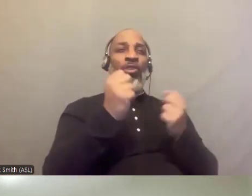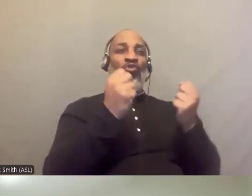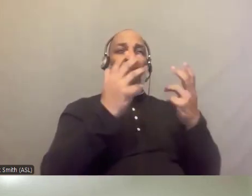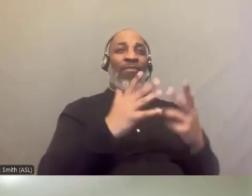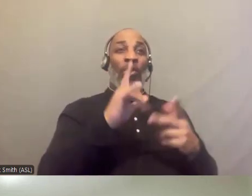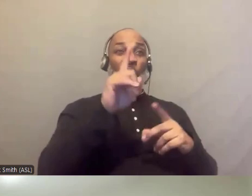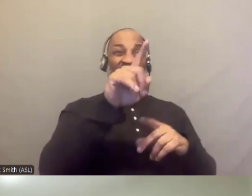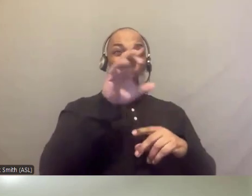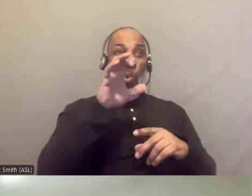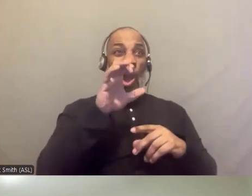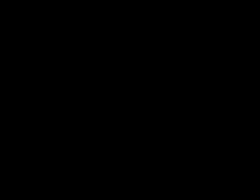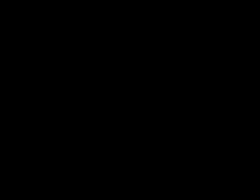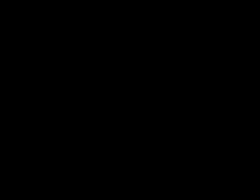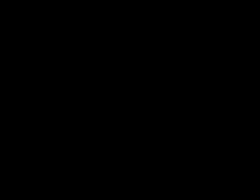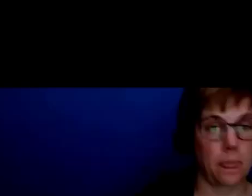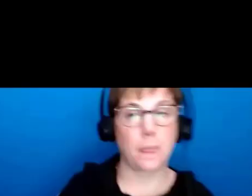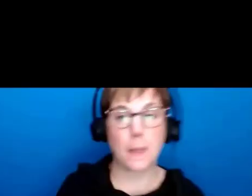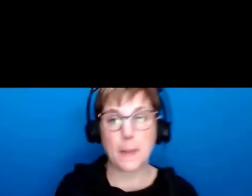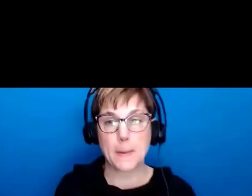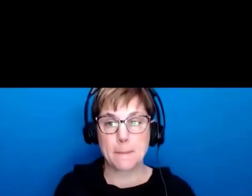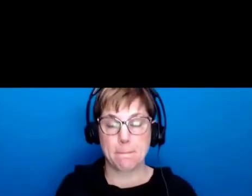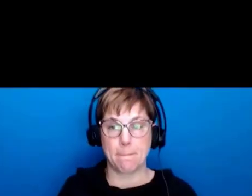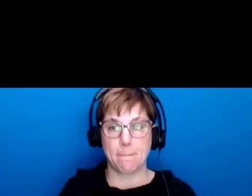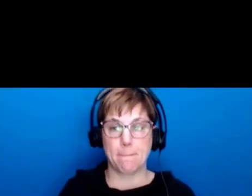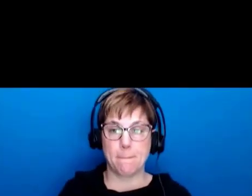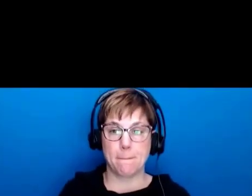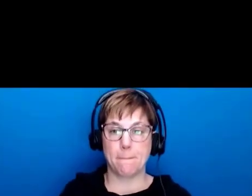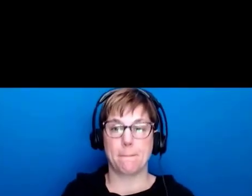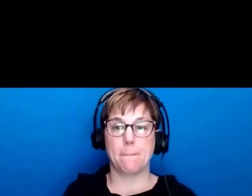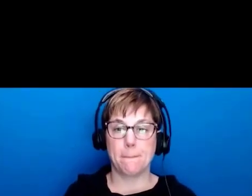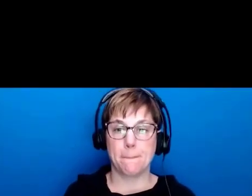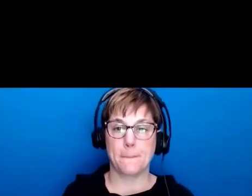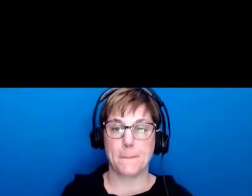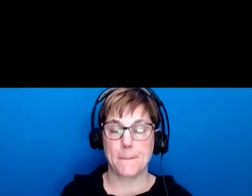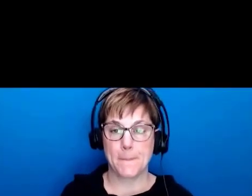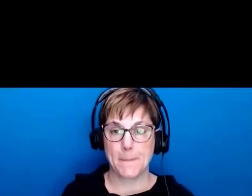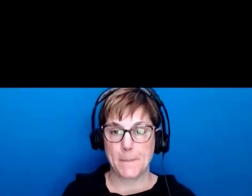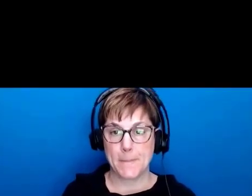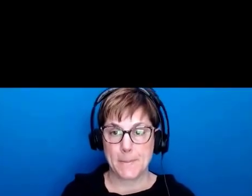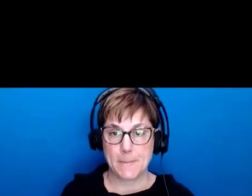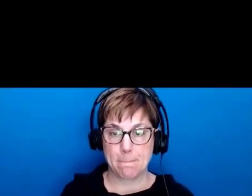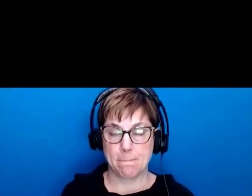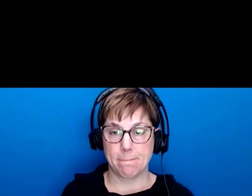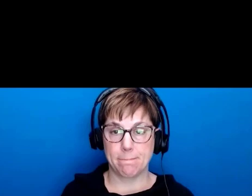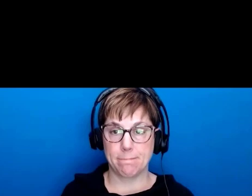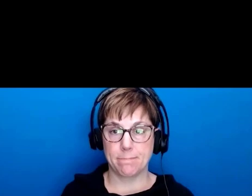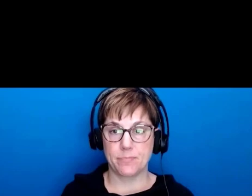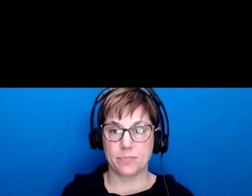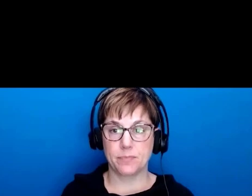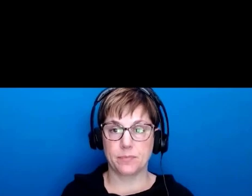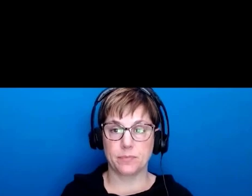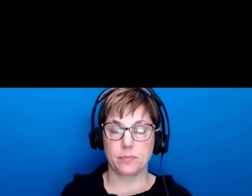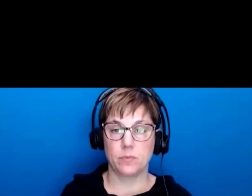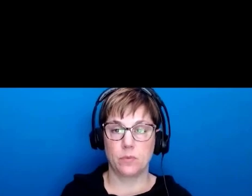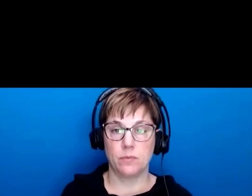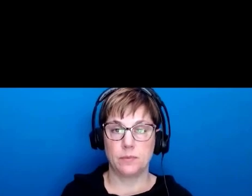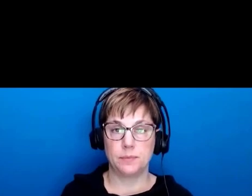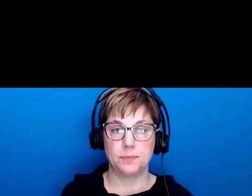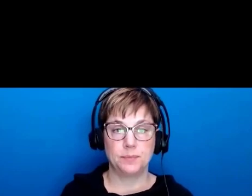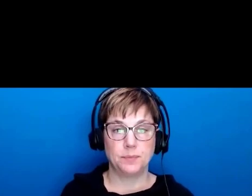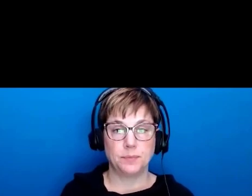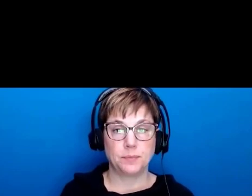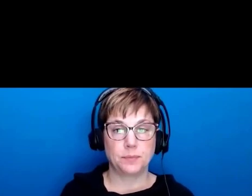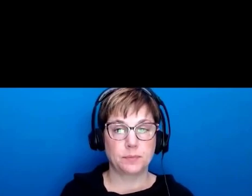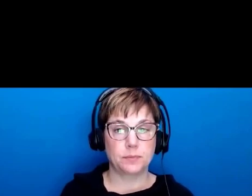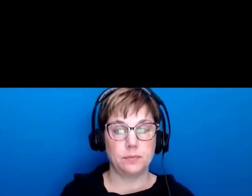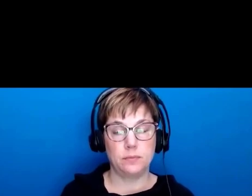to do 100 packages per shift, something like that. You wouldn't be able to request a reasonable accommodation to do 75 over the course of a shift. Your